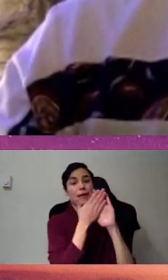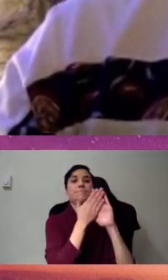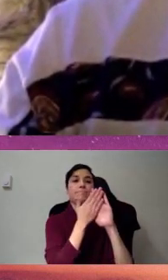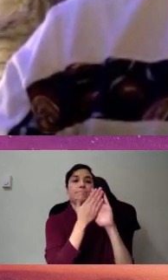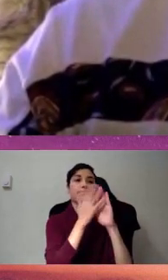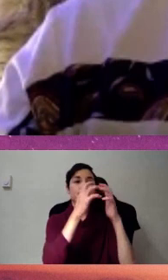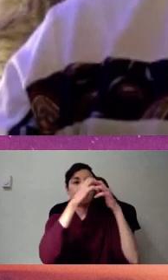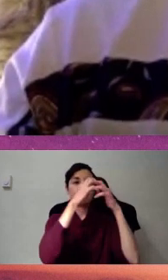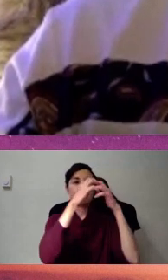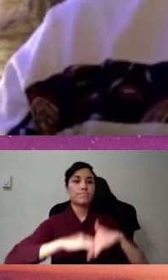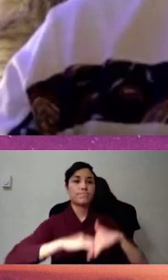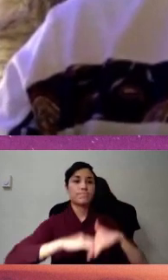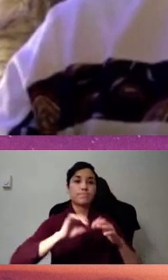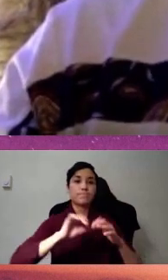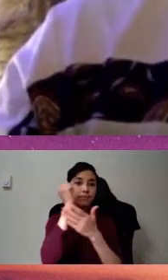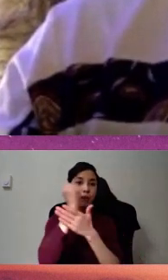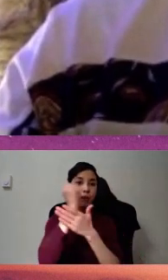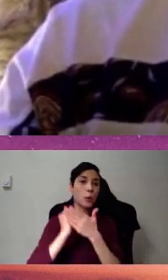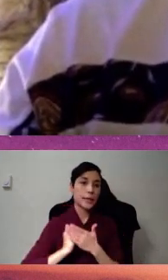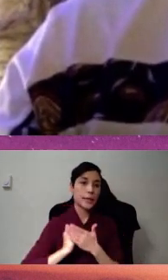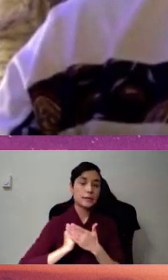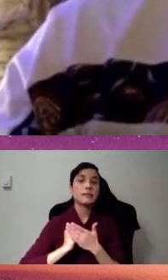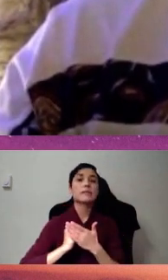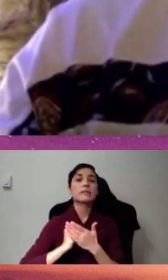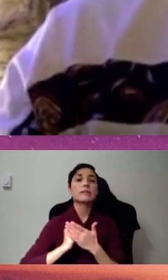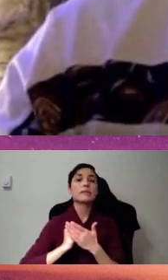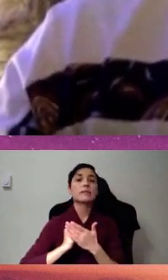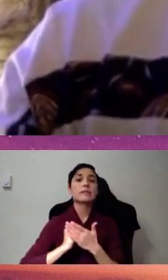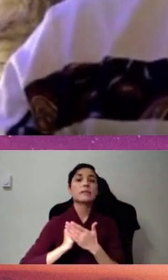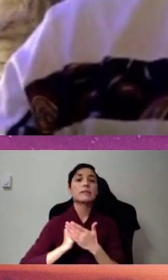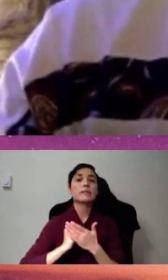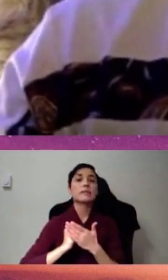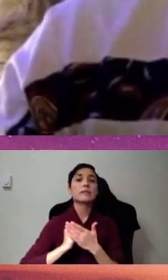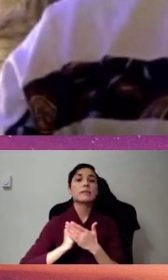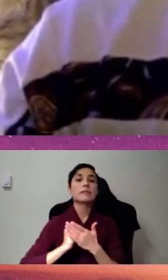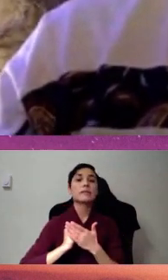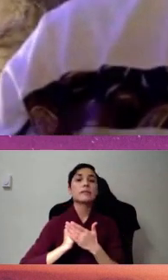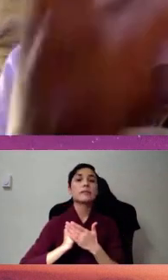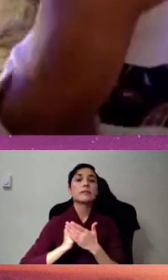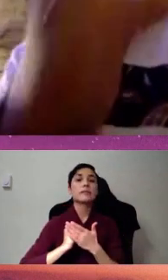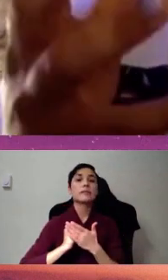those youth, including myself, ended up on the streets together, and we formed very